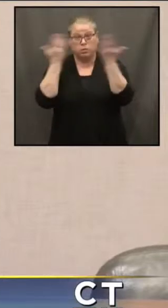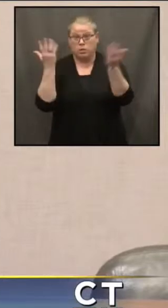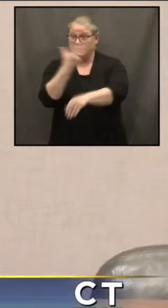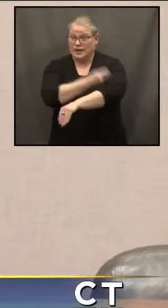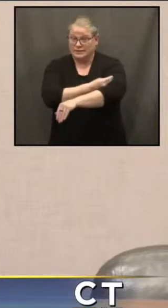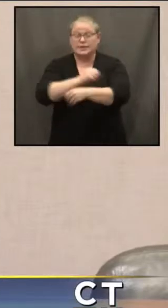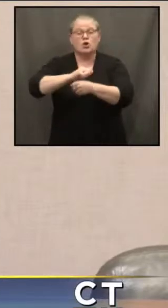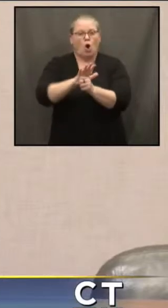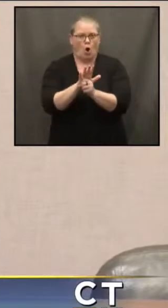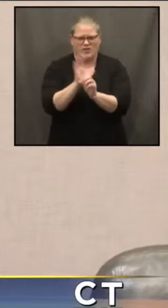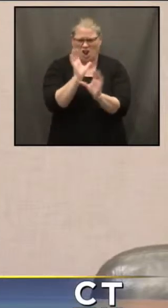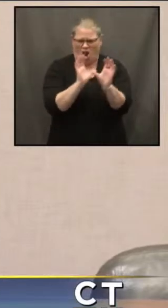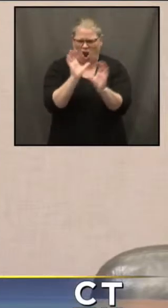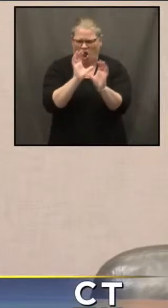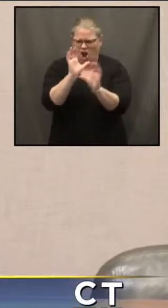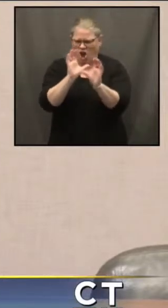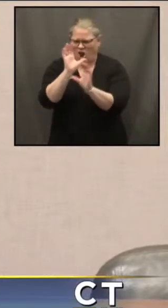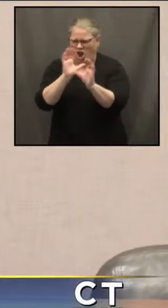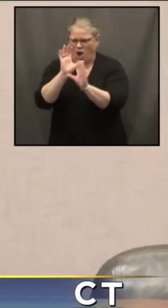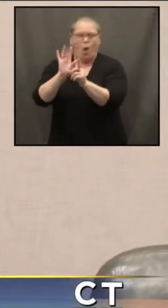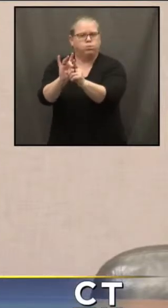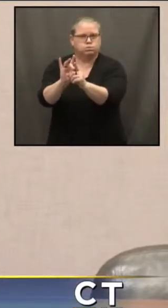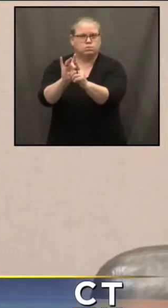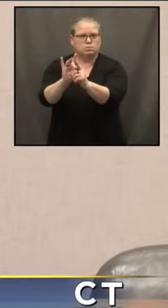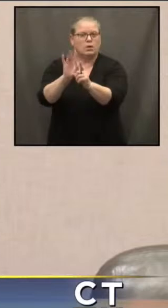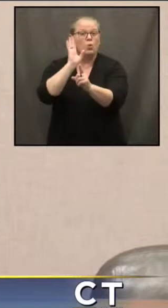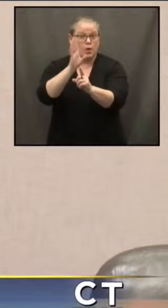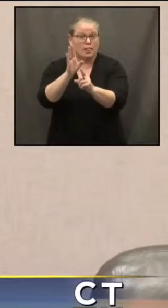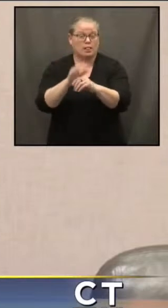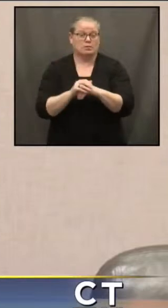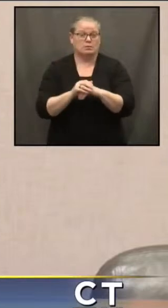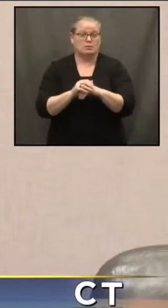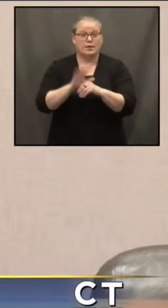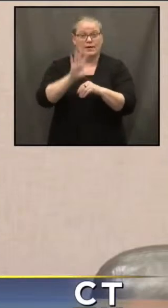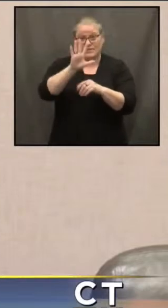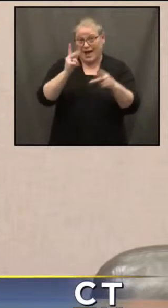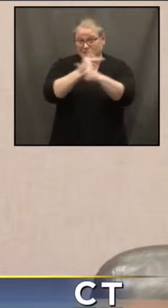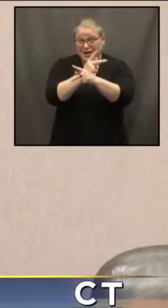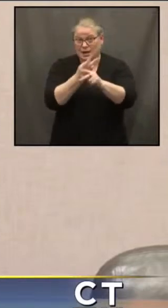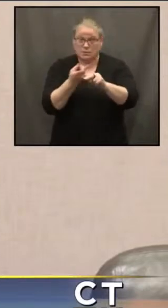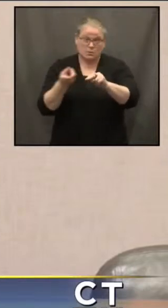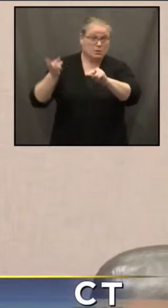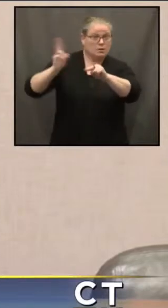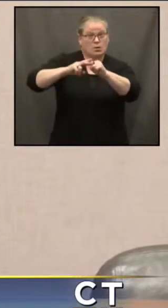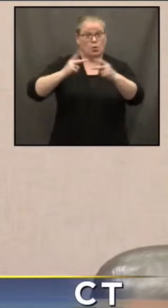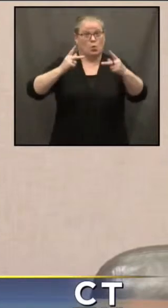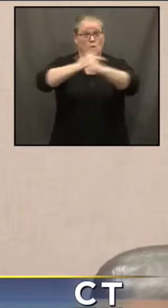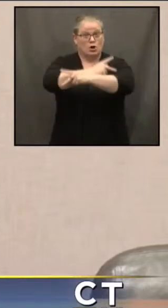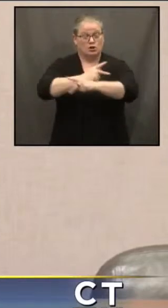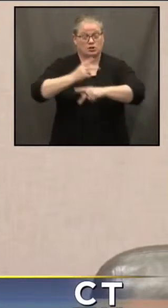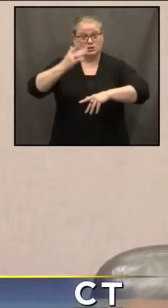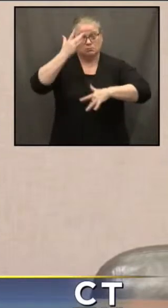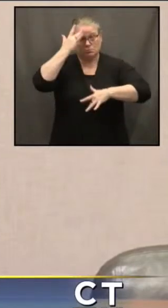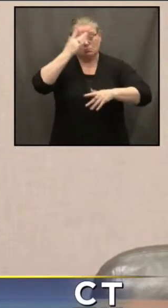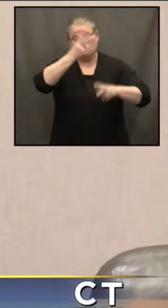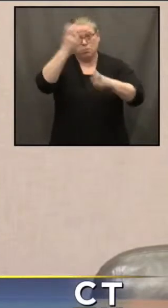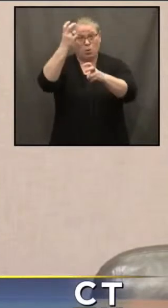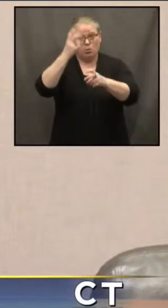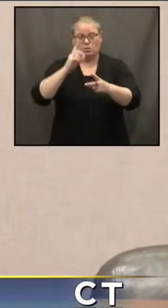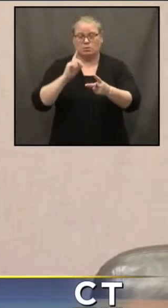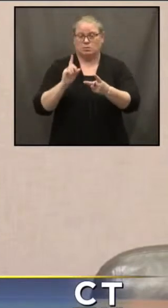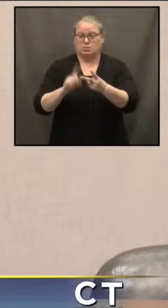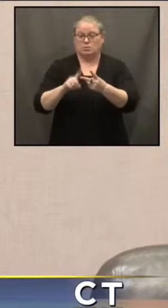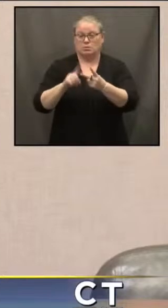mentioned, 5 times more likely to get infected, 10 times more likely to get hospitalized, and 15 times more